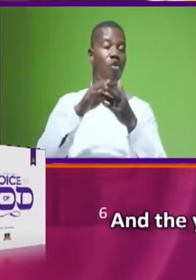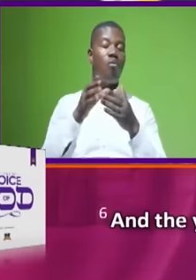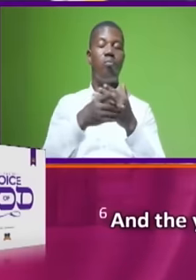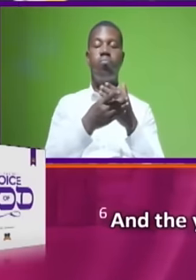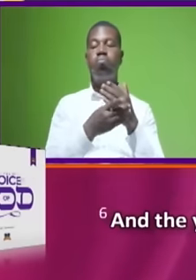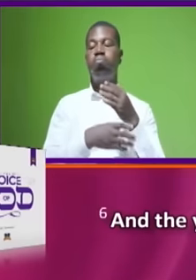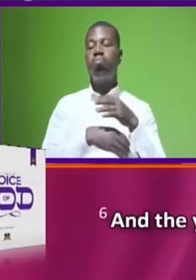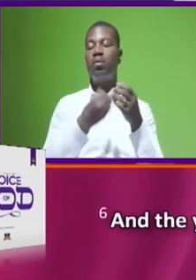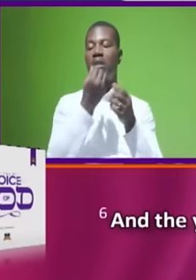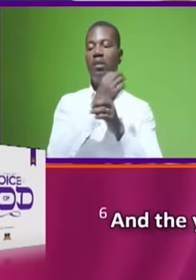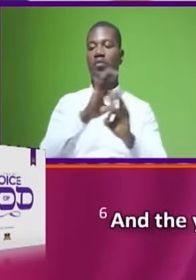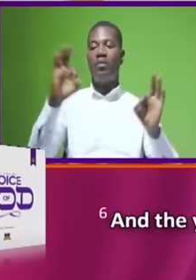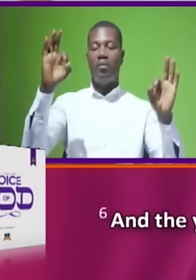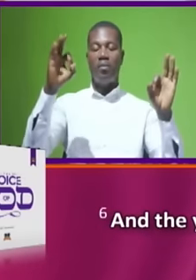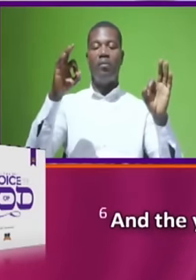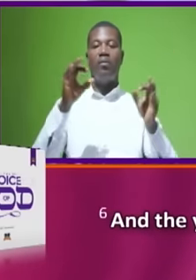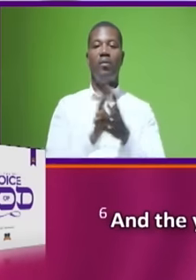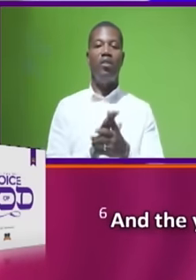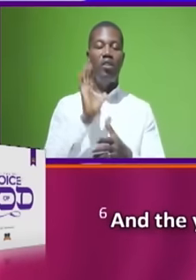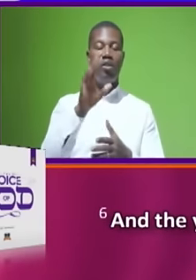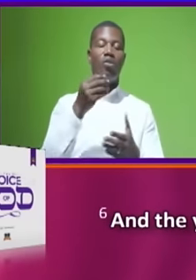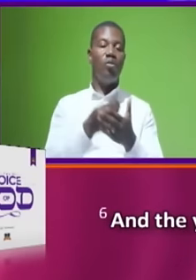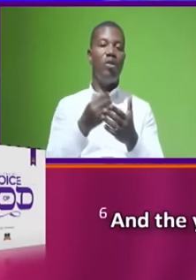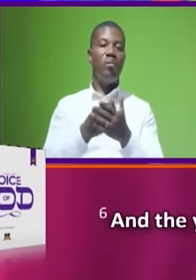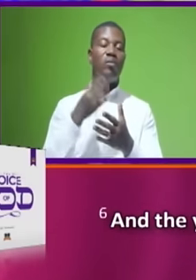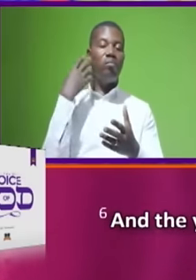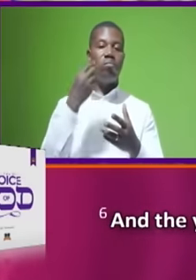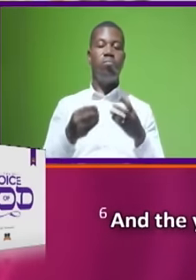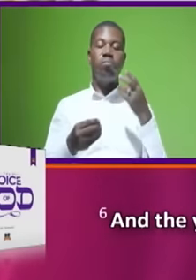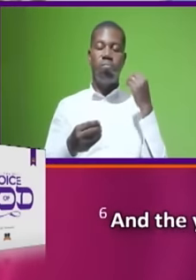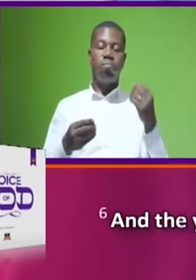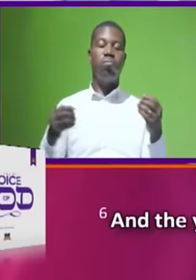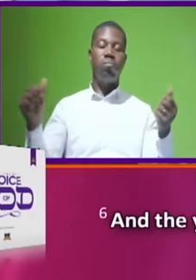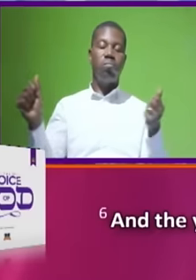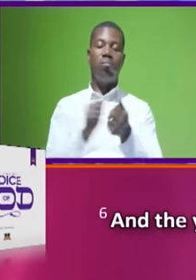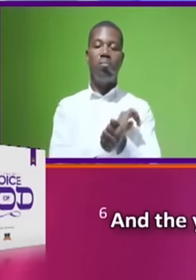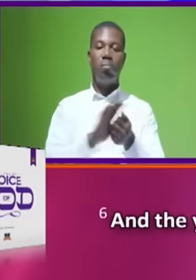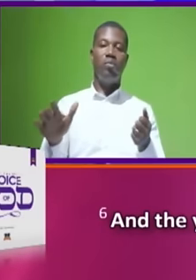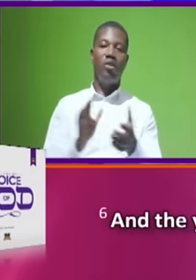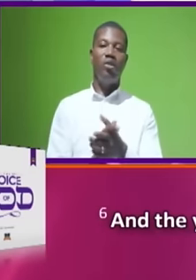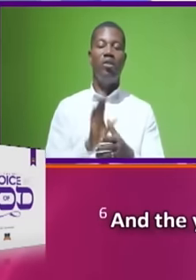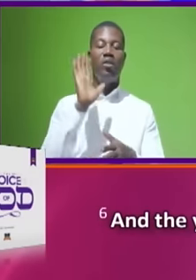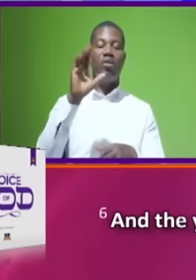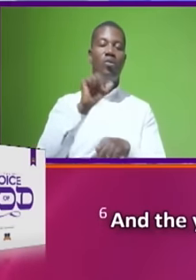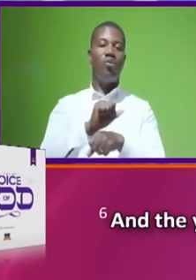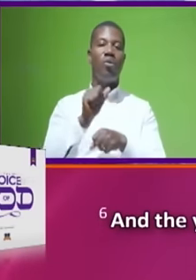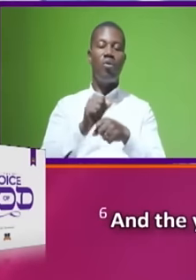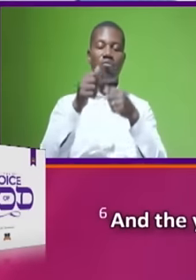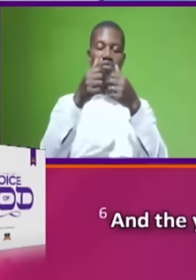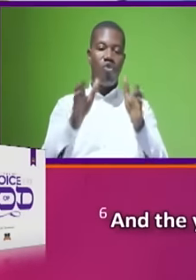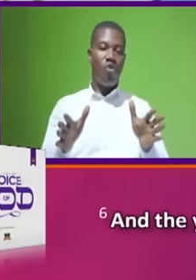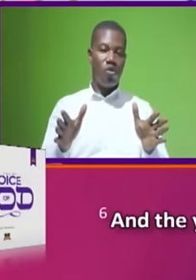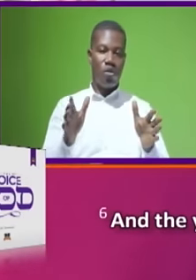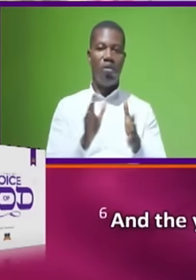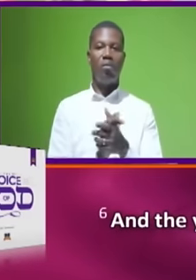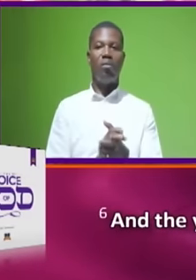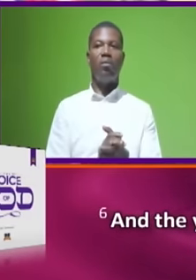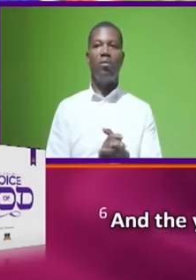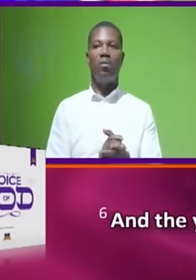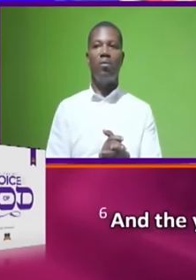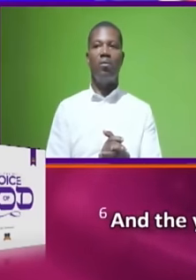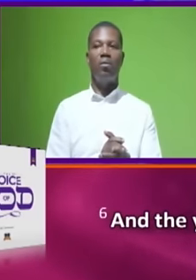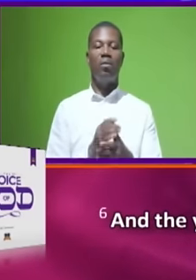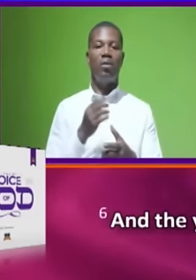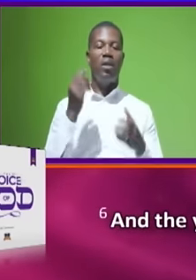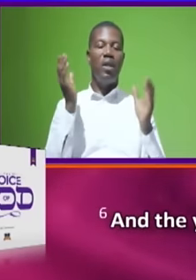and all your foundations shall come out of your hands. Your money shall decay, and your work shall vanish.